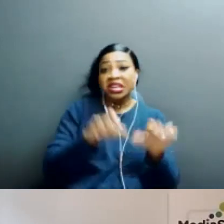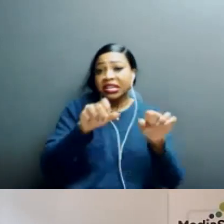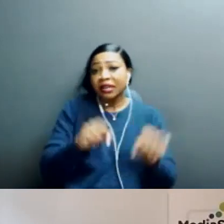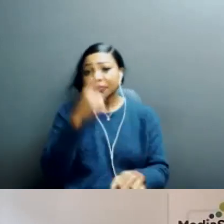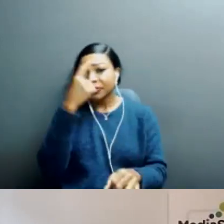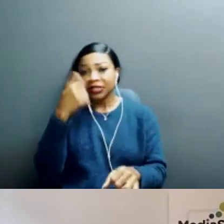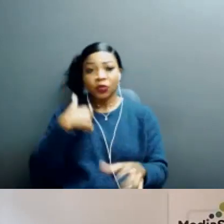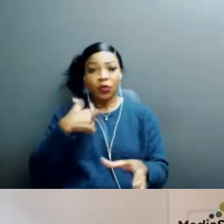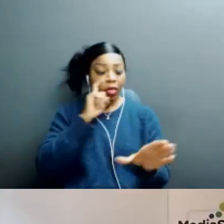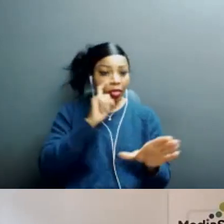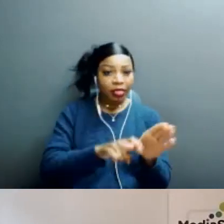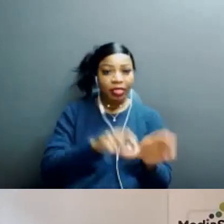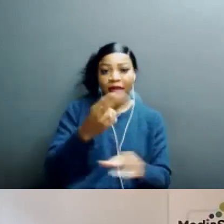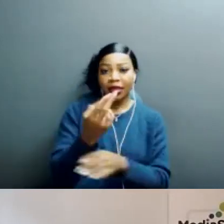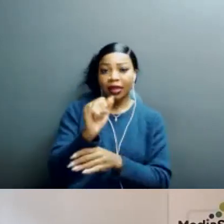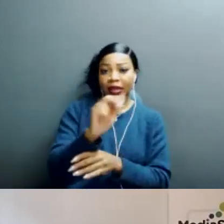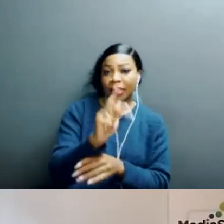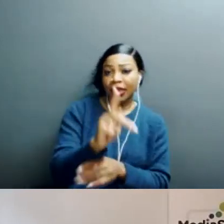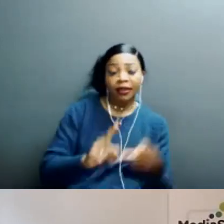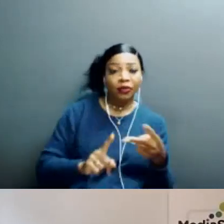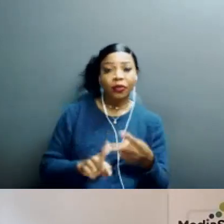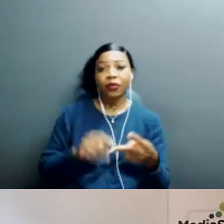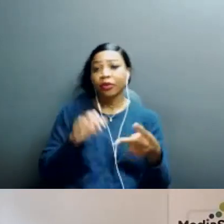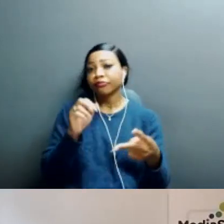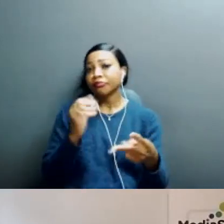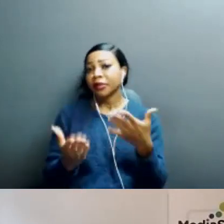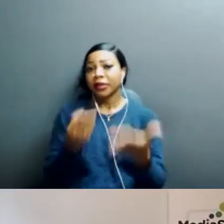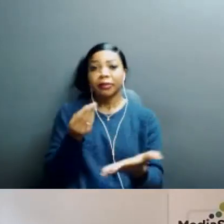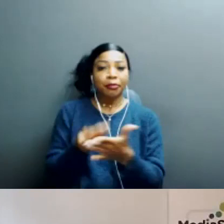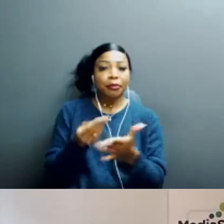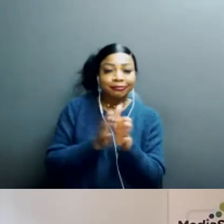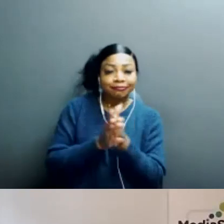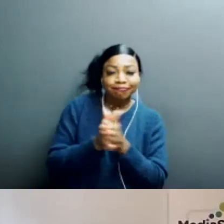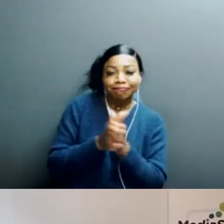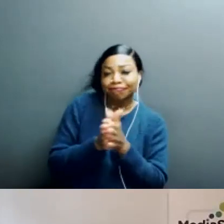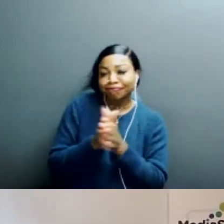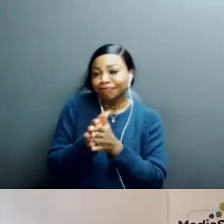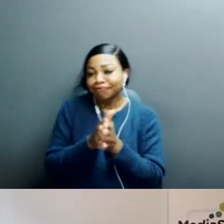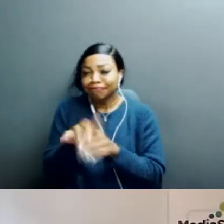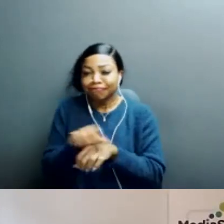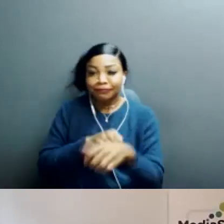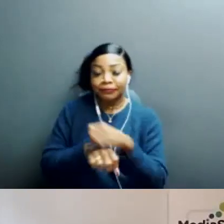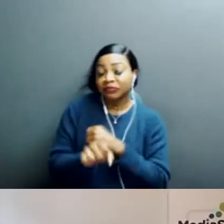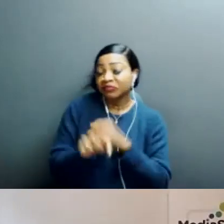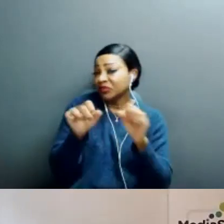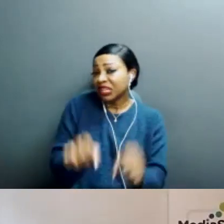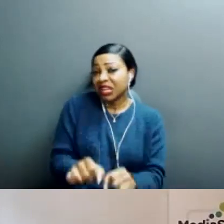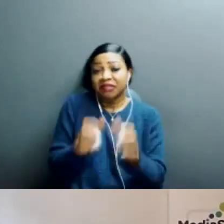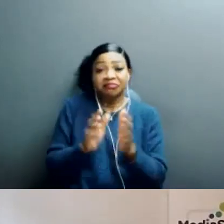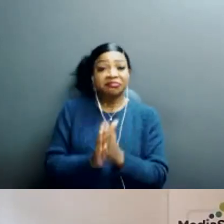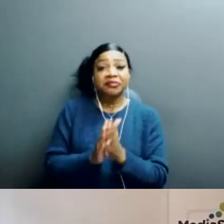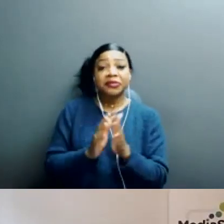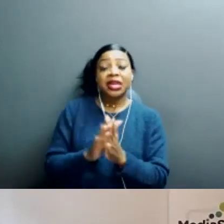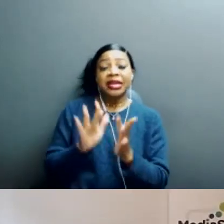financial means which is the majority of um you know motivations behind where attacks that we have it could be cyber